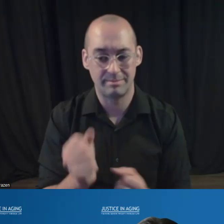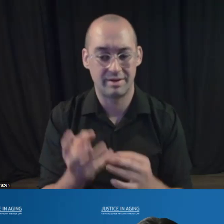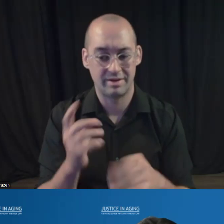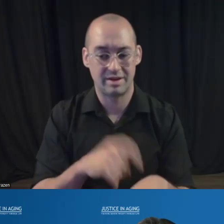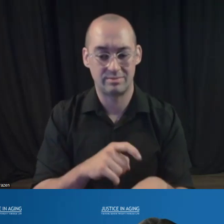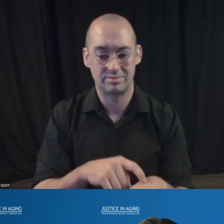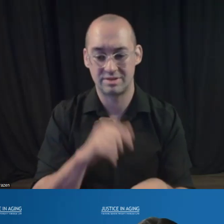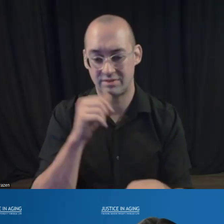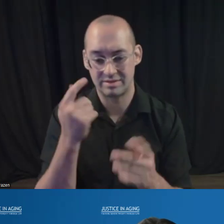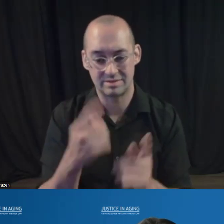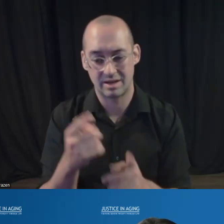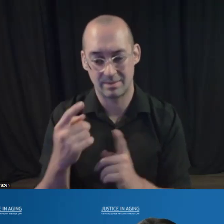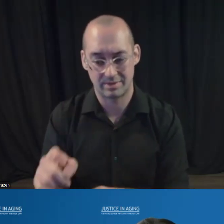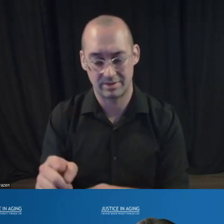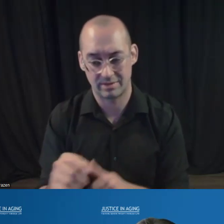happen.